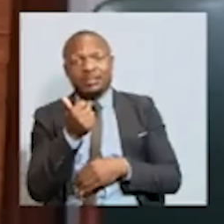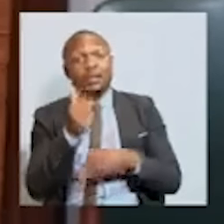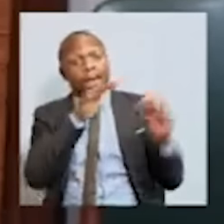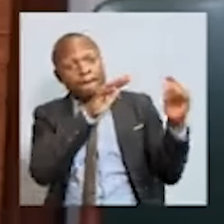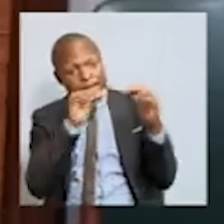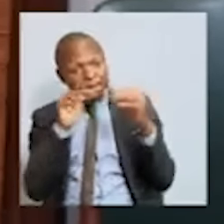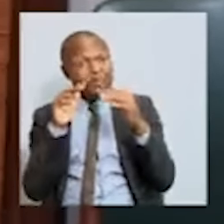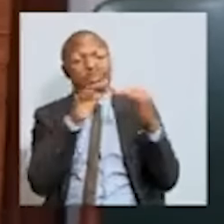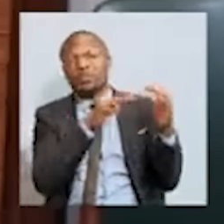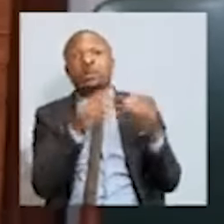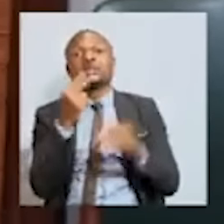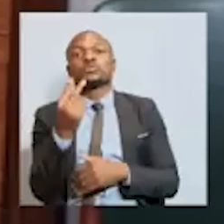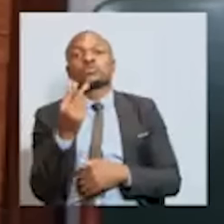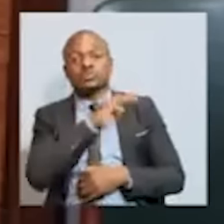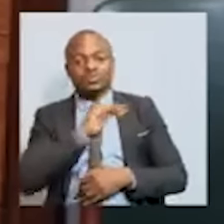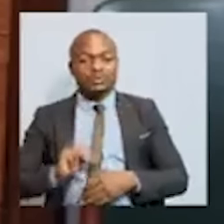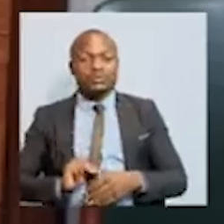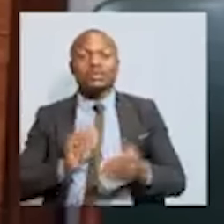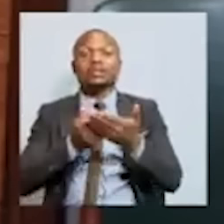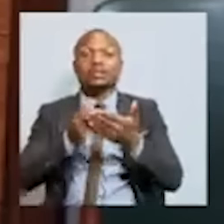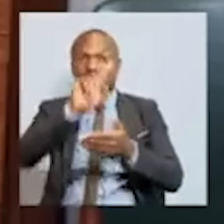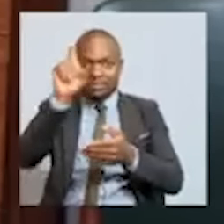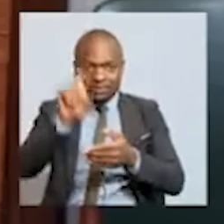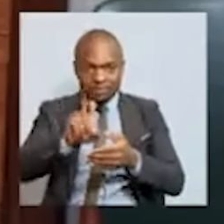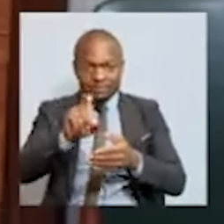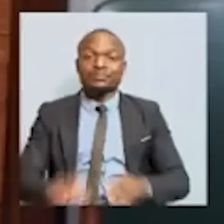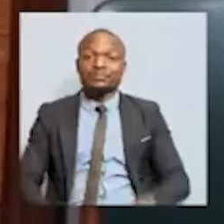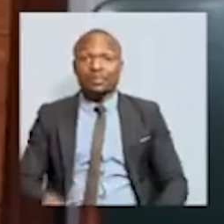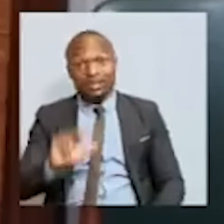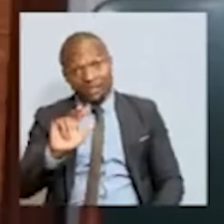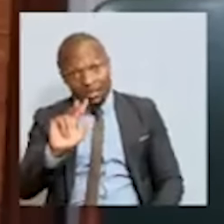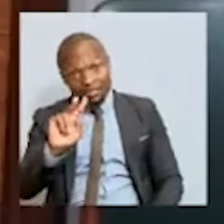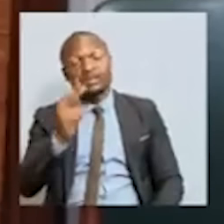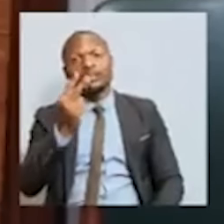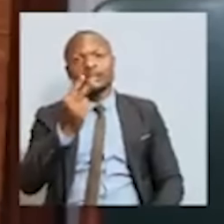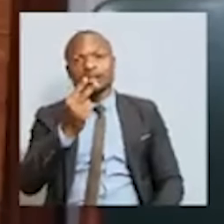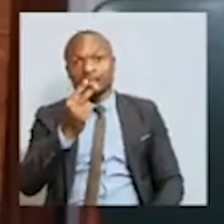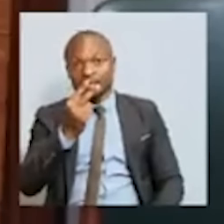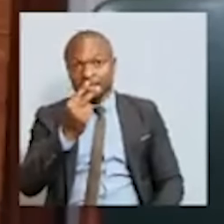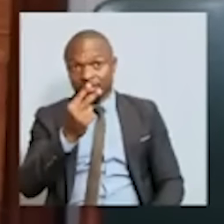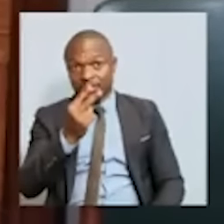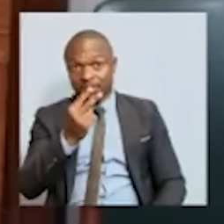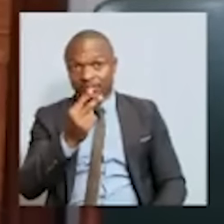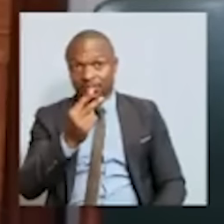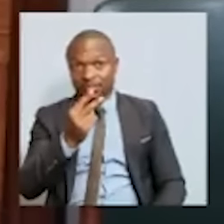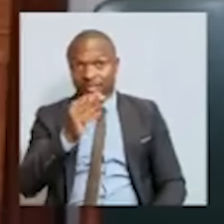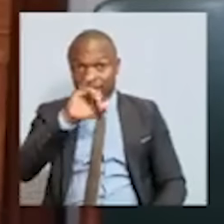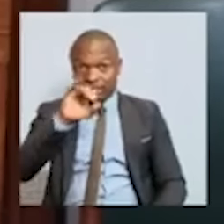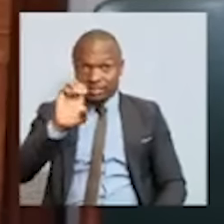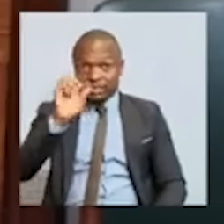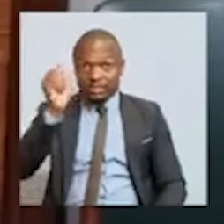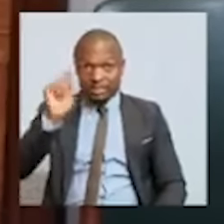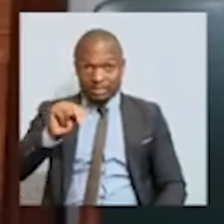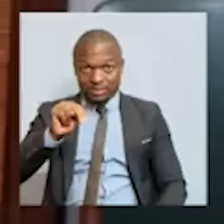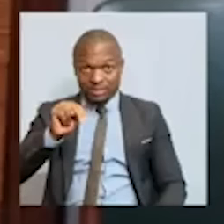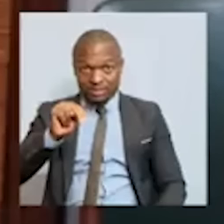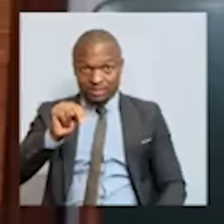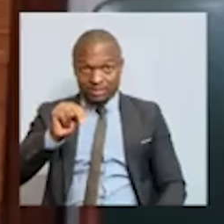the two members in question. The third one, Ms. Jean Sipatunyana, National Assembly bar